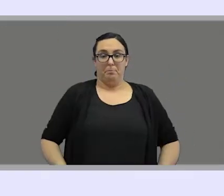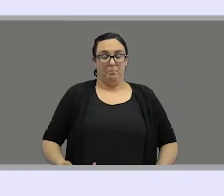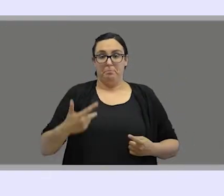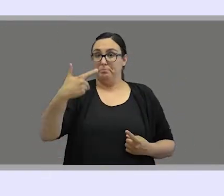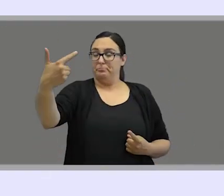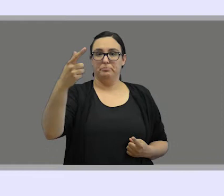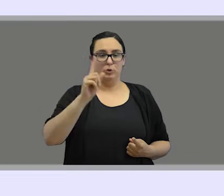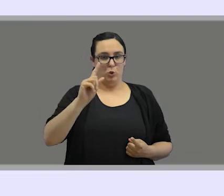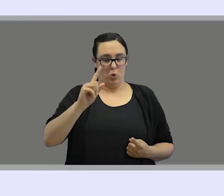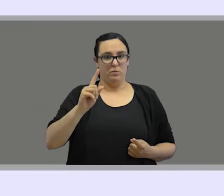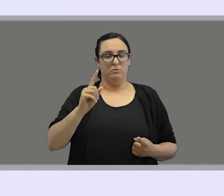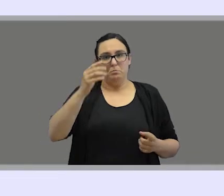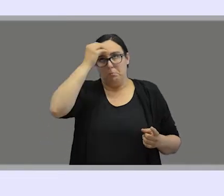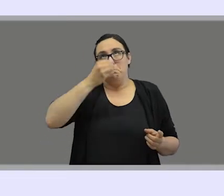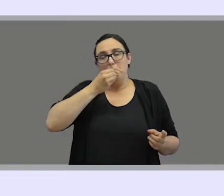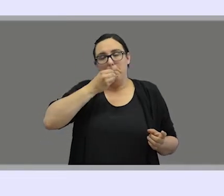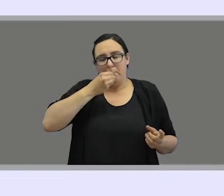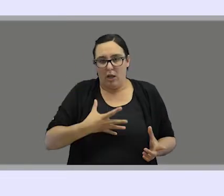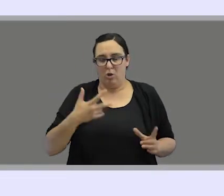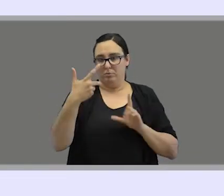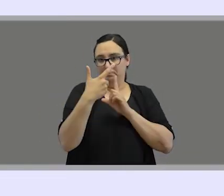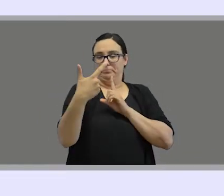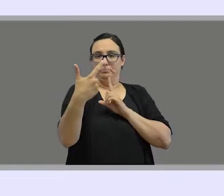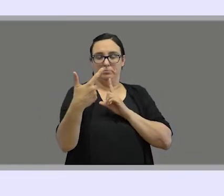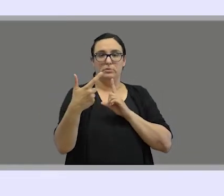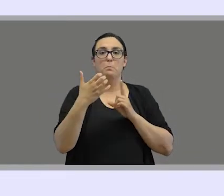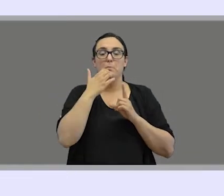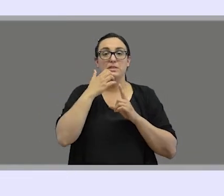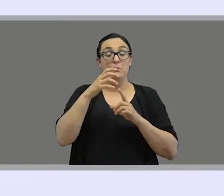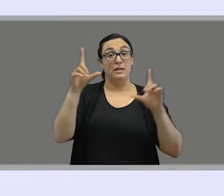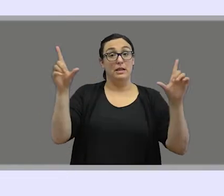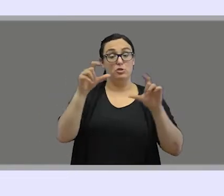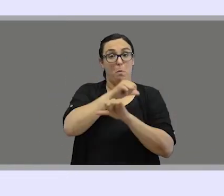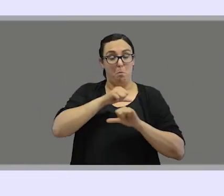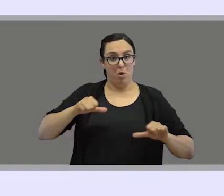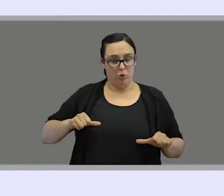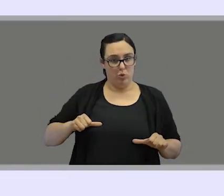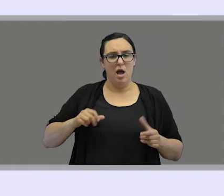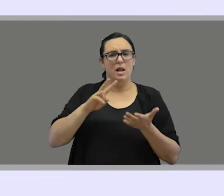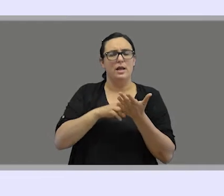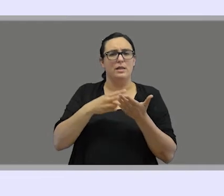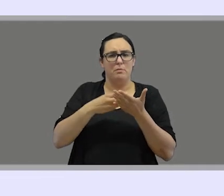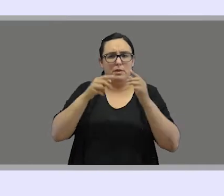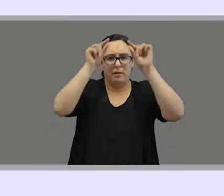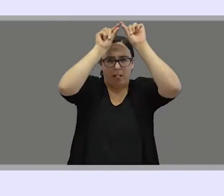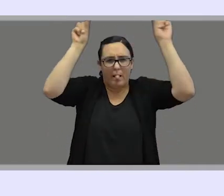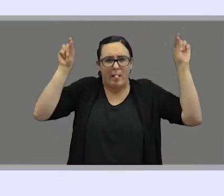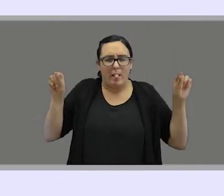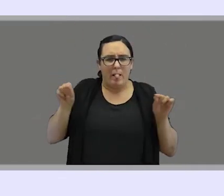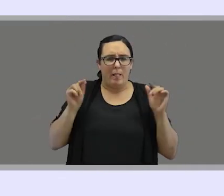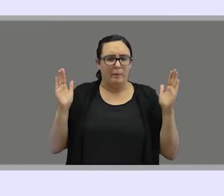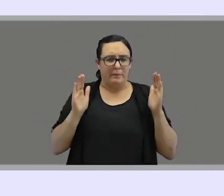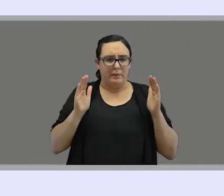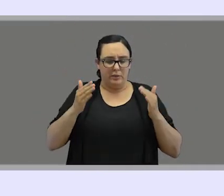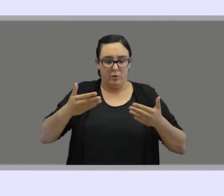shots, as we said would be the best practice. For example, in the Portuguese TV, the interpreter has a very small